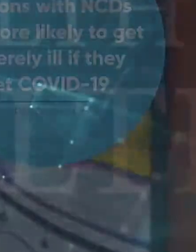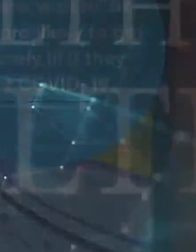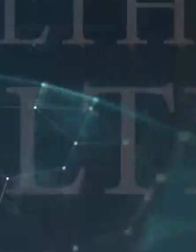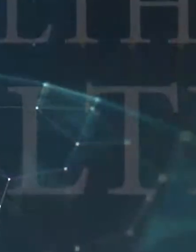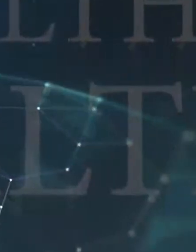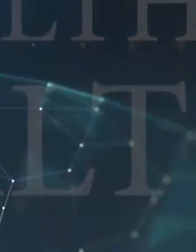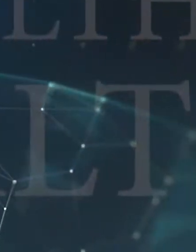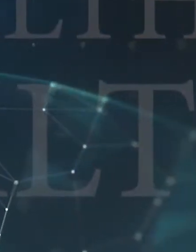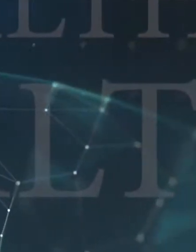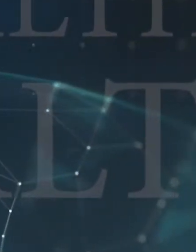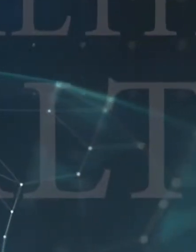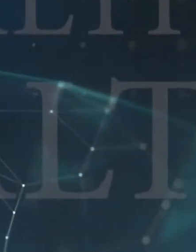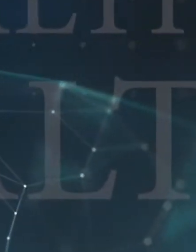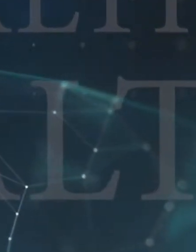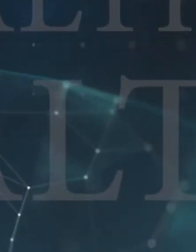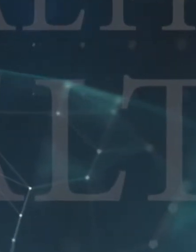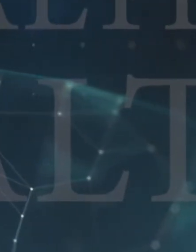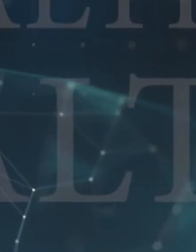if they catch.